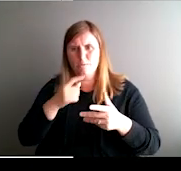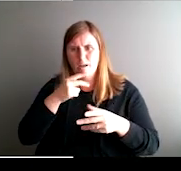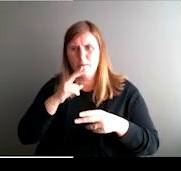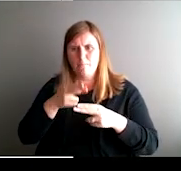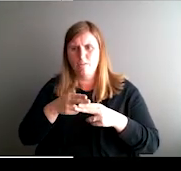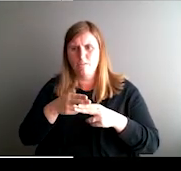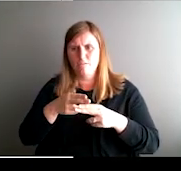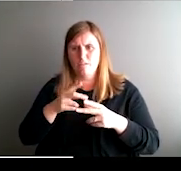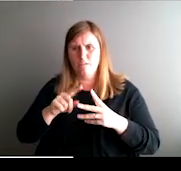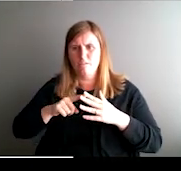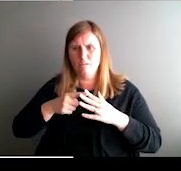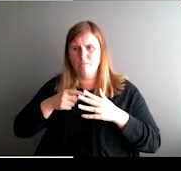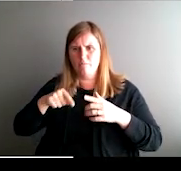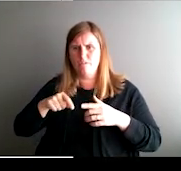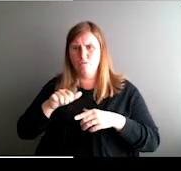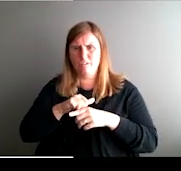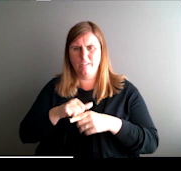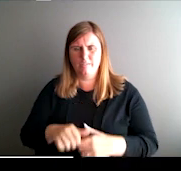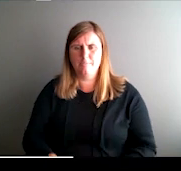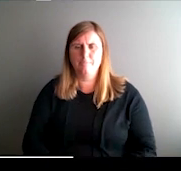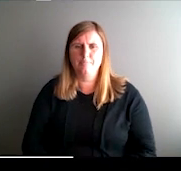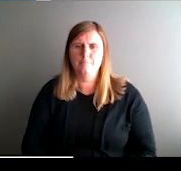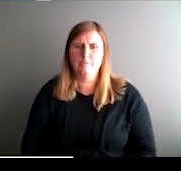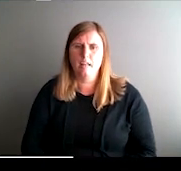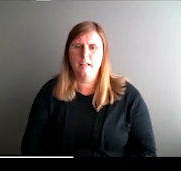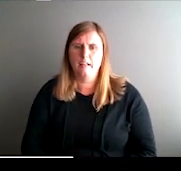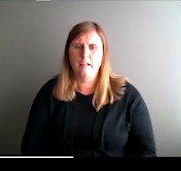the outset of this training.